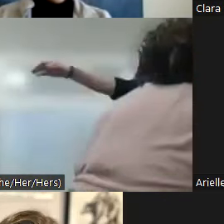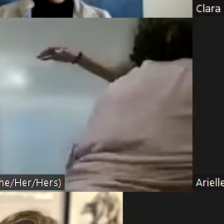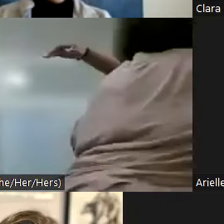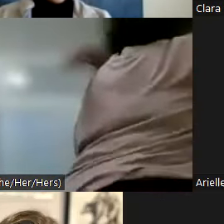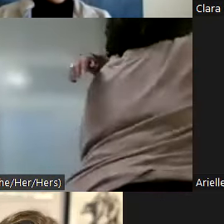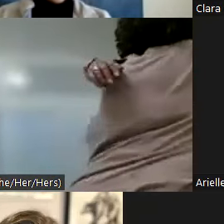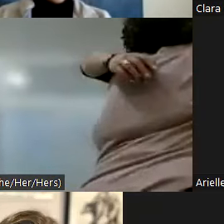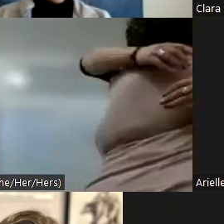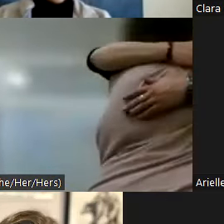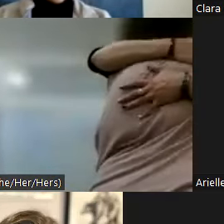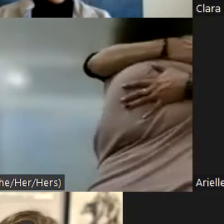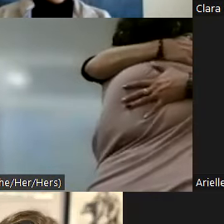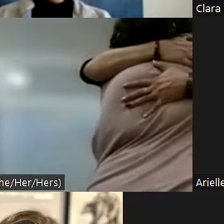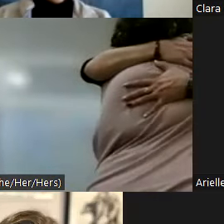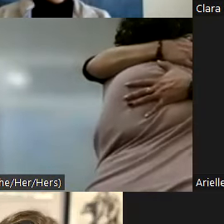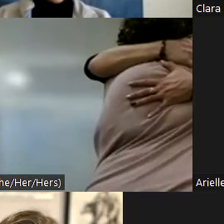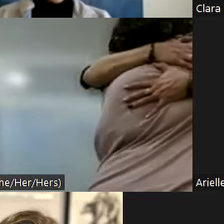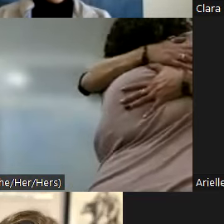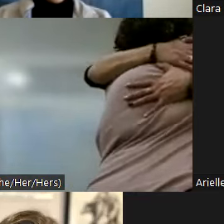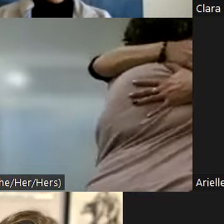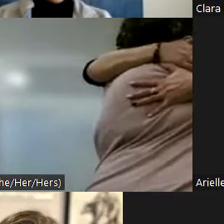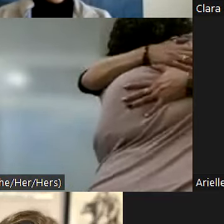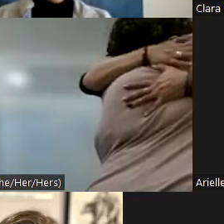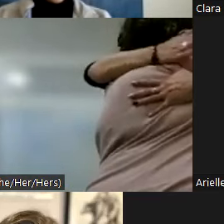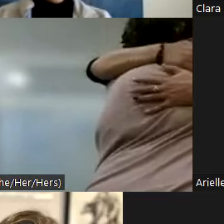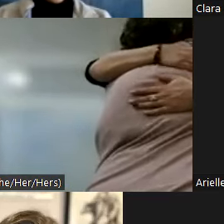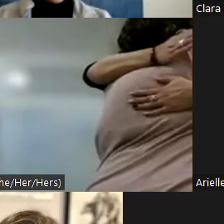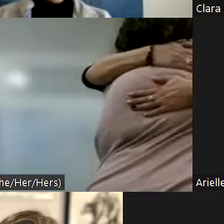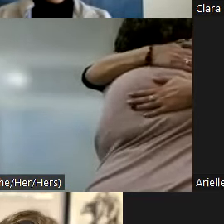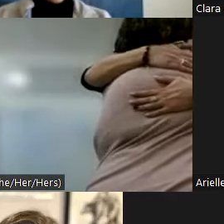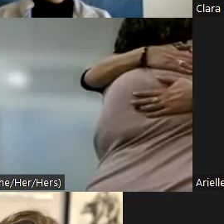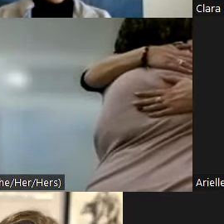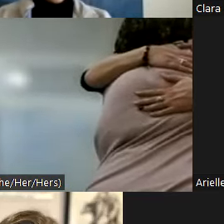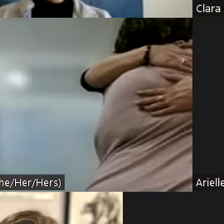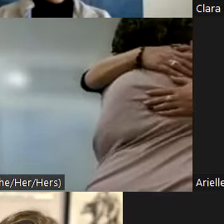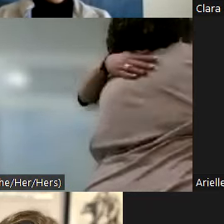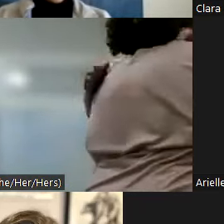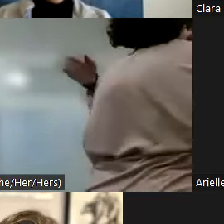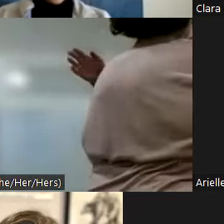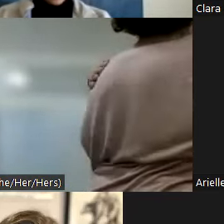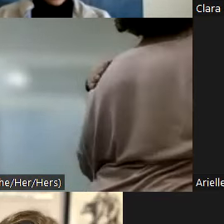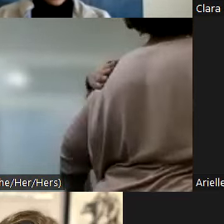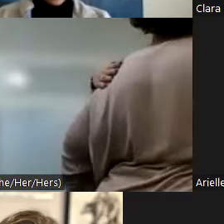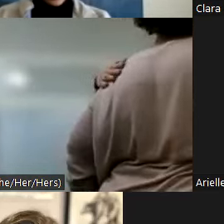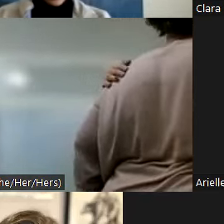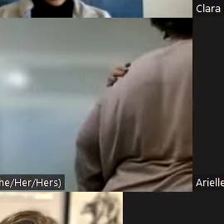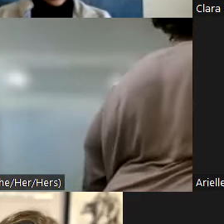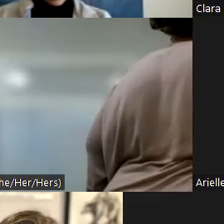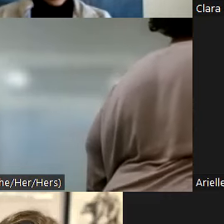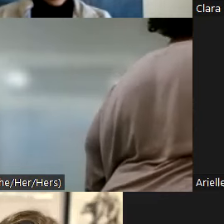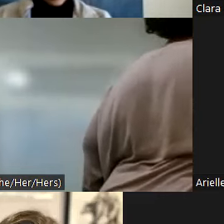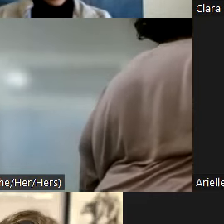to put your names attached to your recommendation so you are formally recognized for the work that you have done and